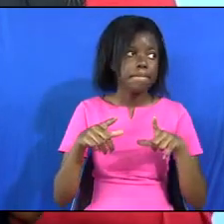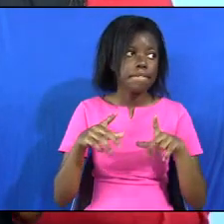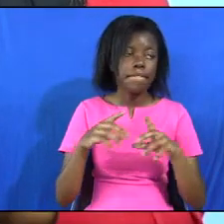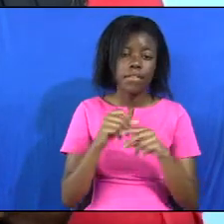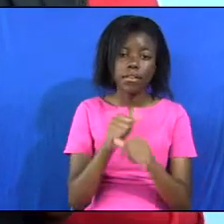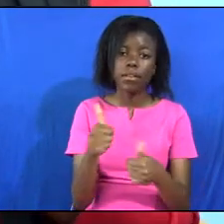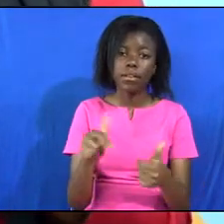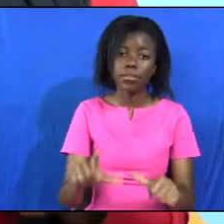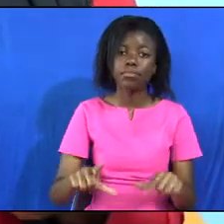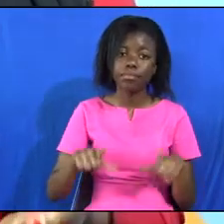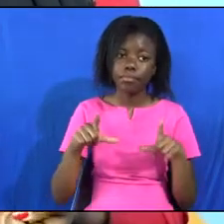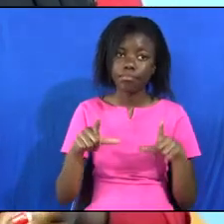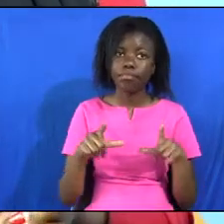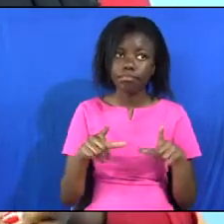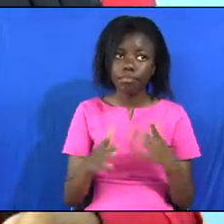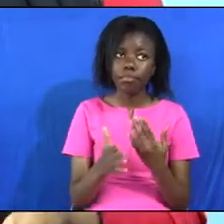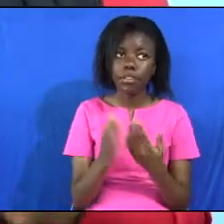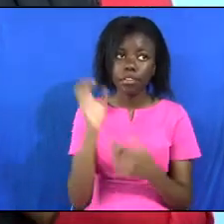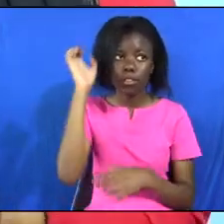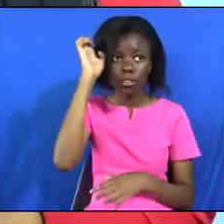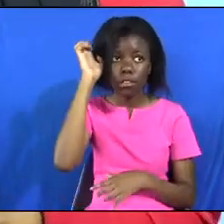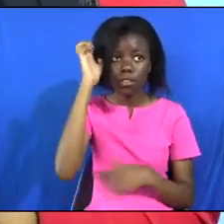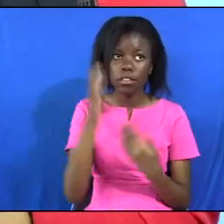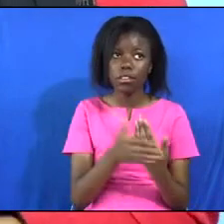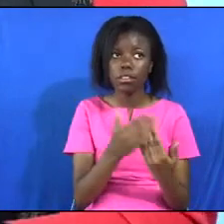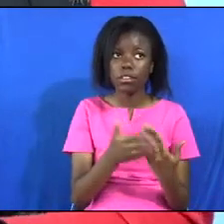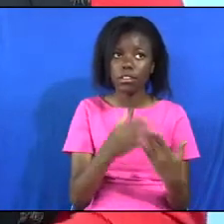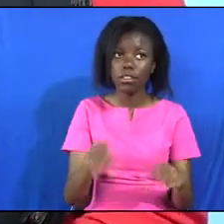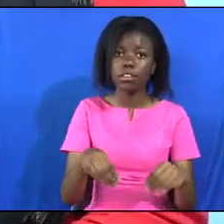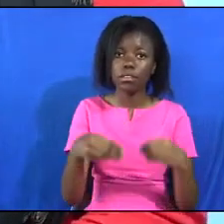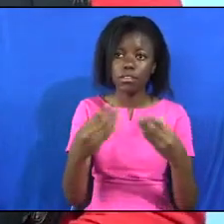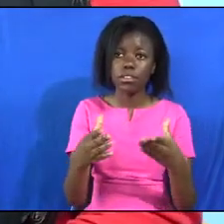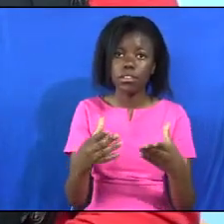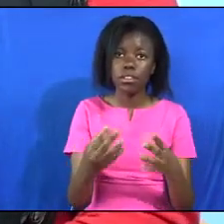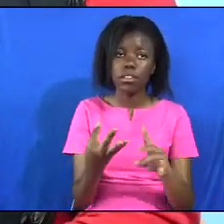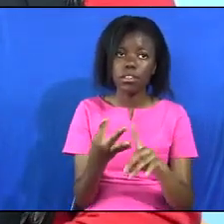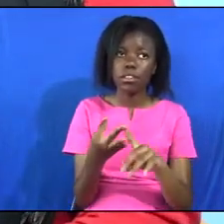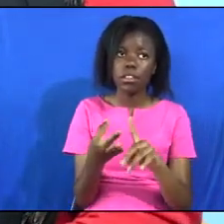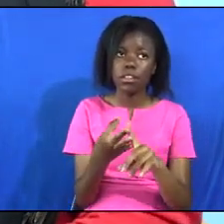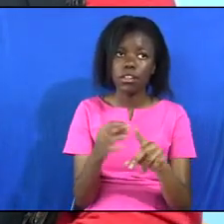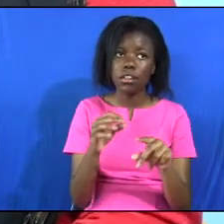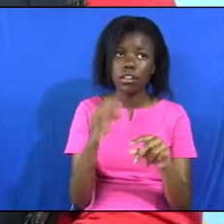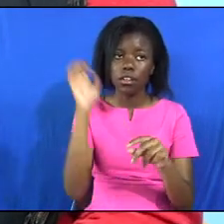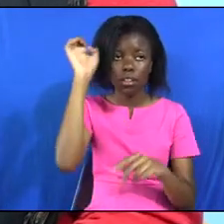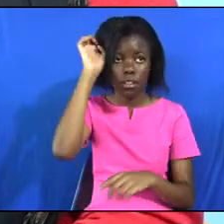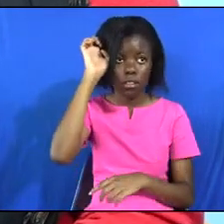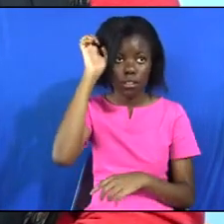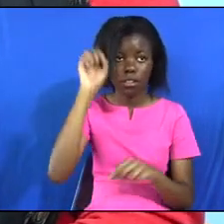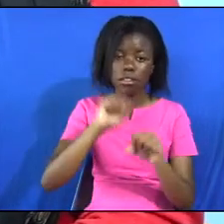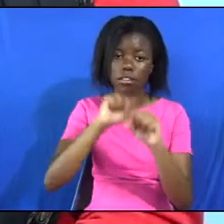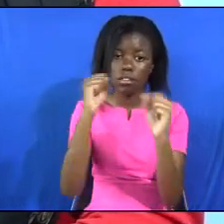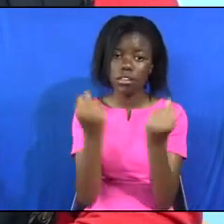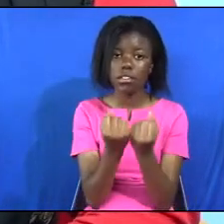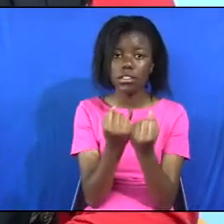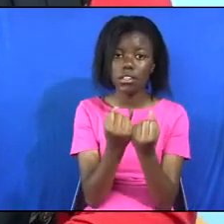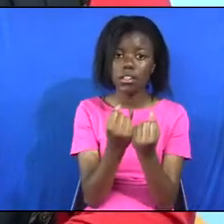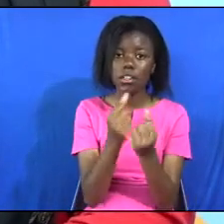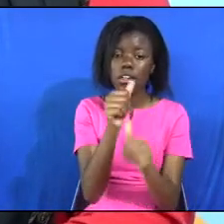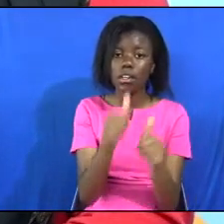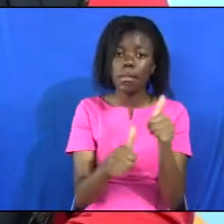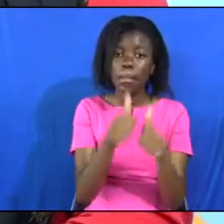So educate your caregivers. Thirdly, educate the society. If